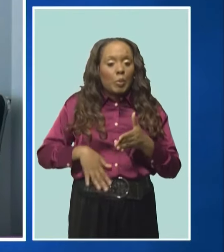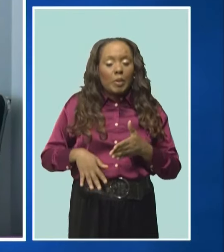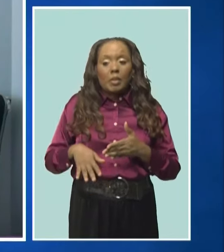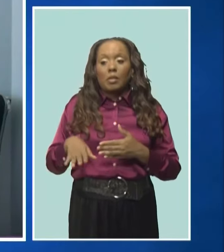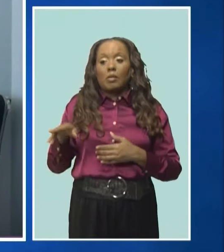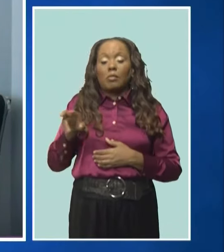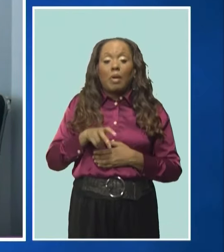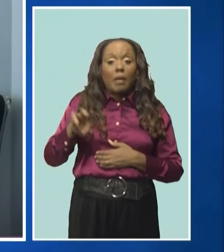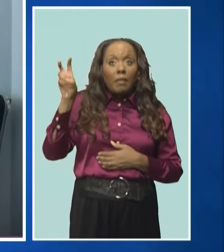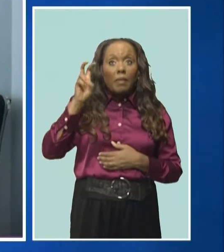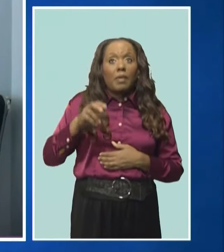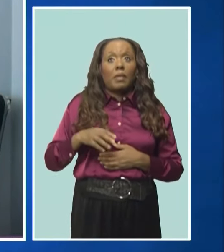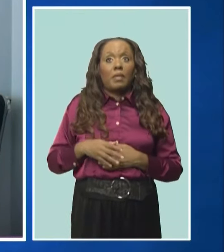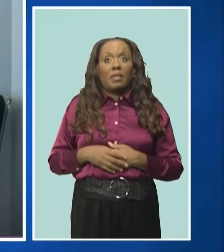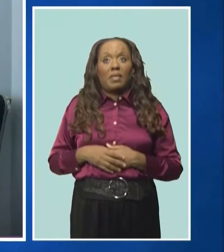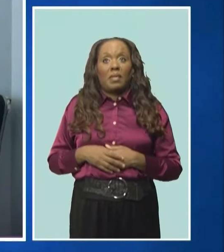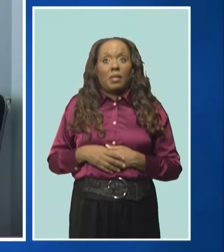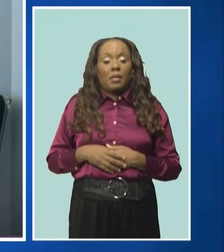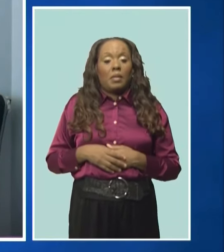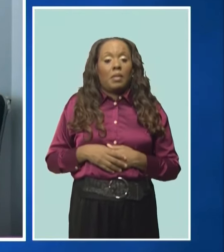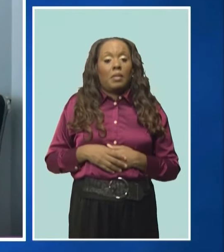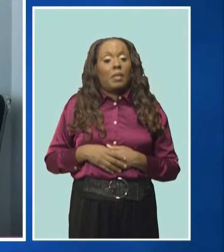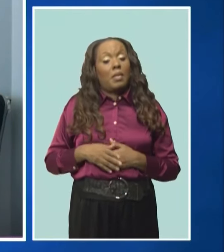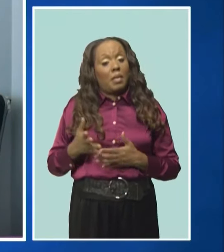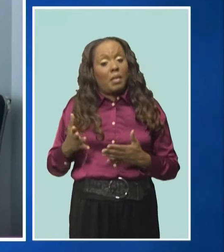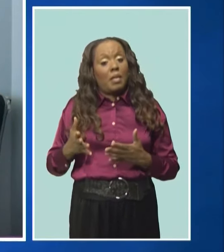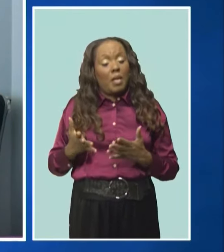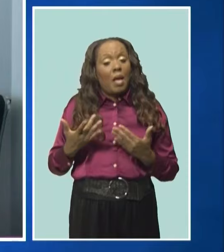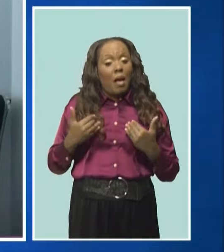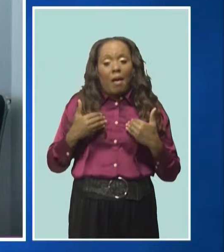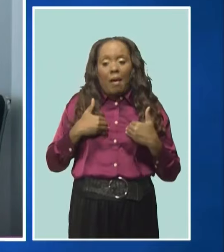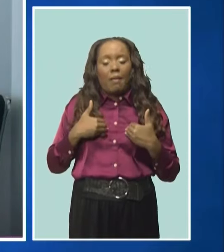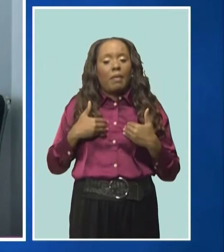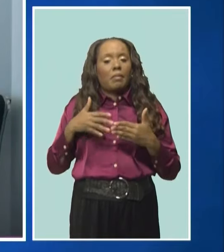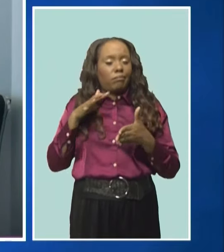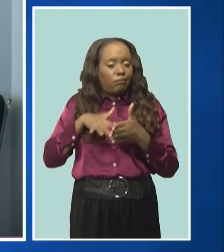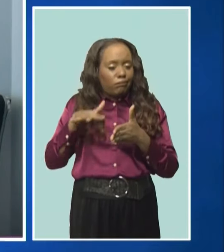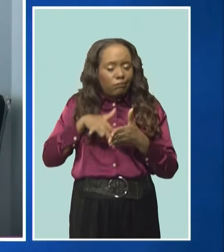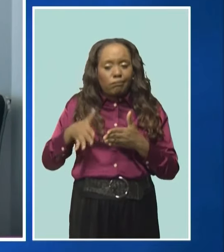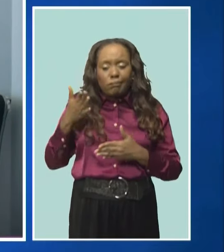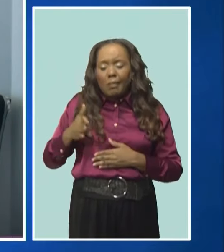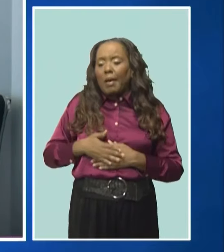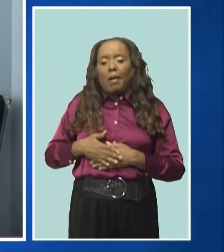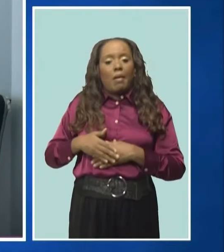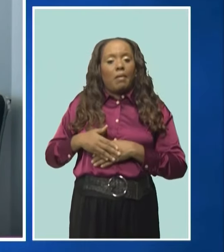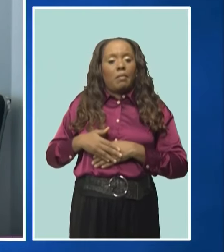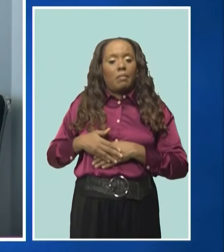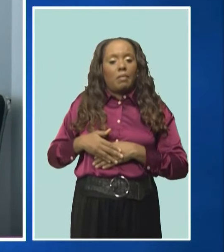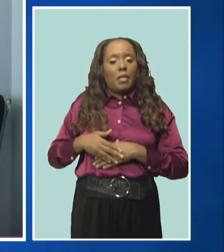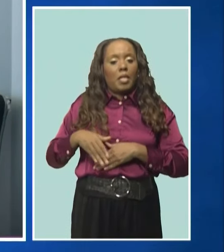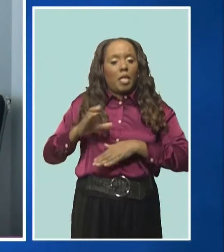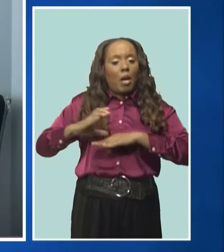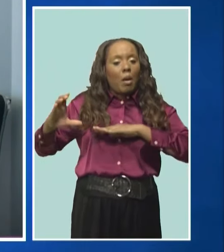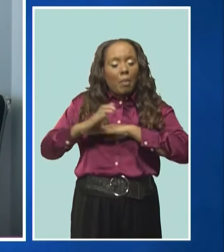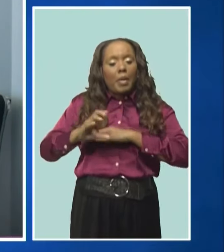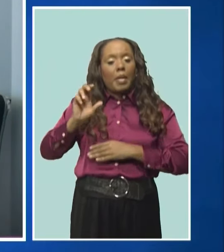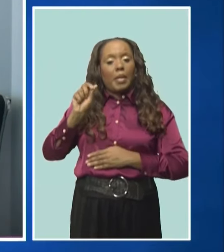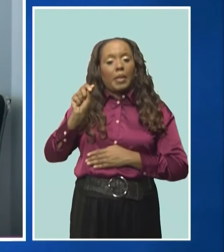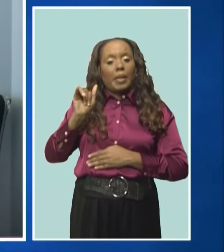there is SGU, which is based in Grenada. So therefore, Caribbean Airlines ensures that we can